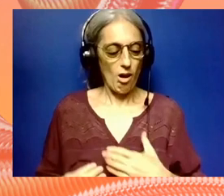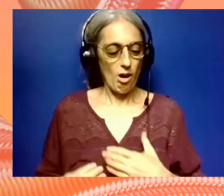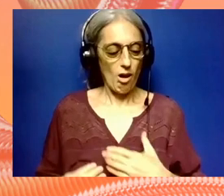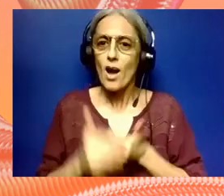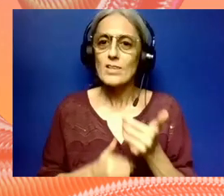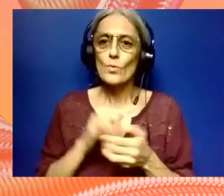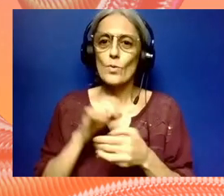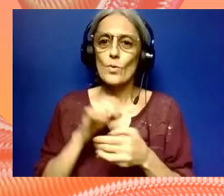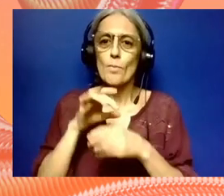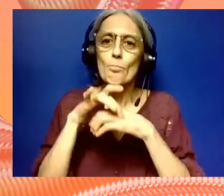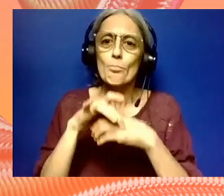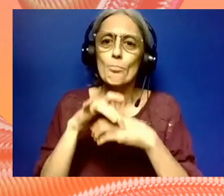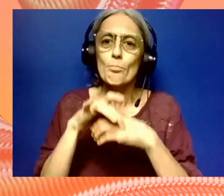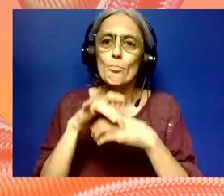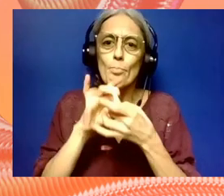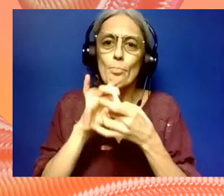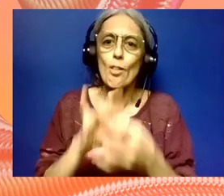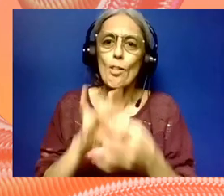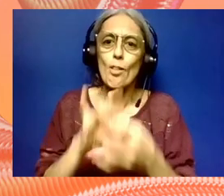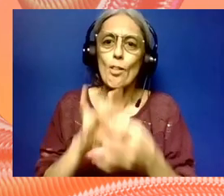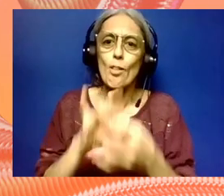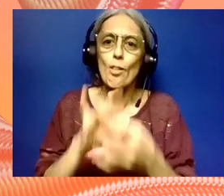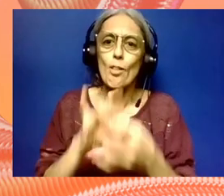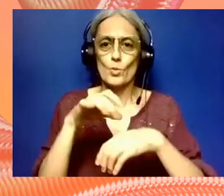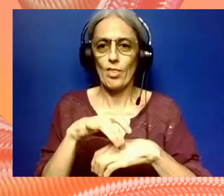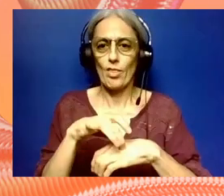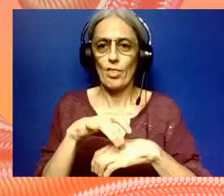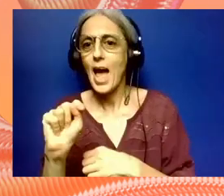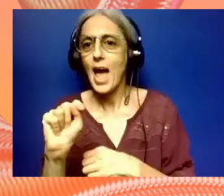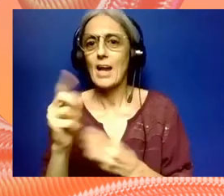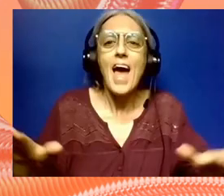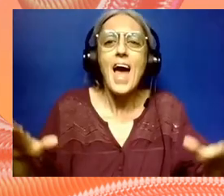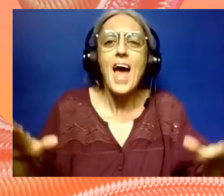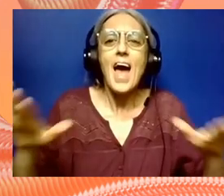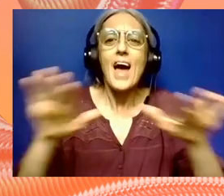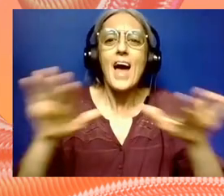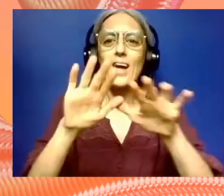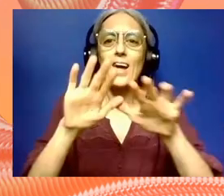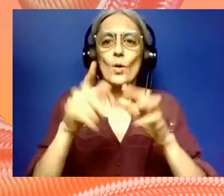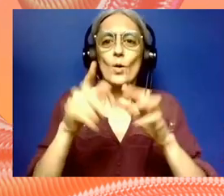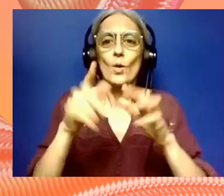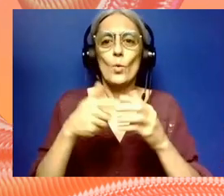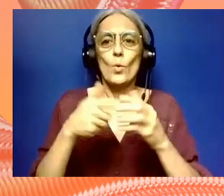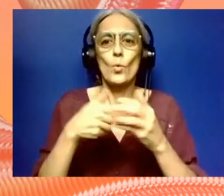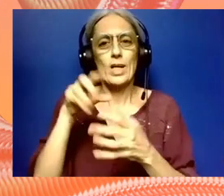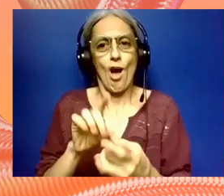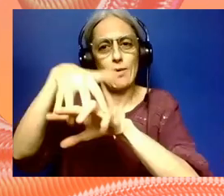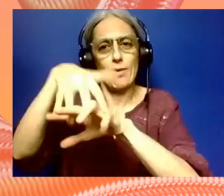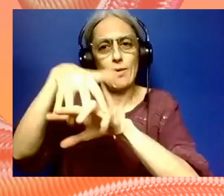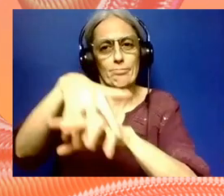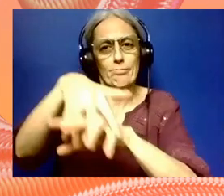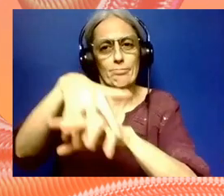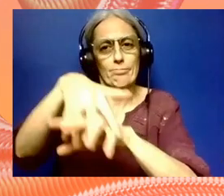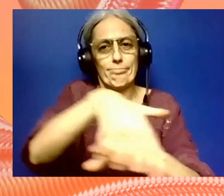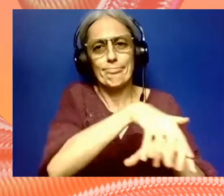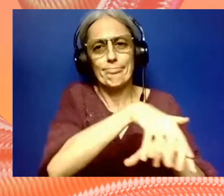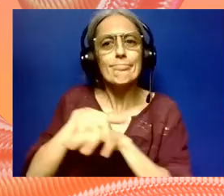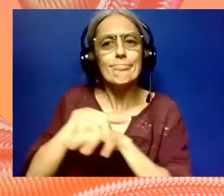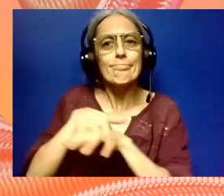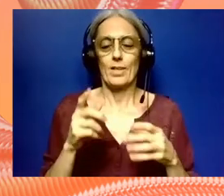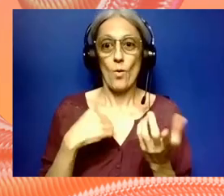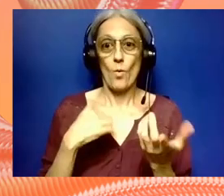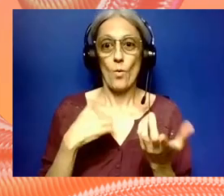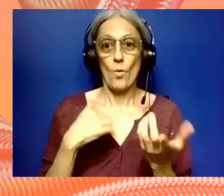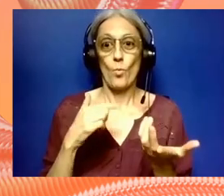to land. And all the different ways that we have been displaced from that has resulted in,